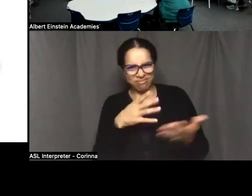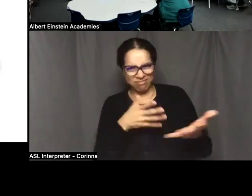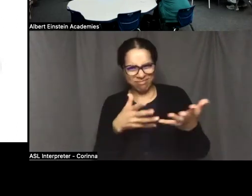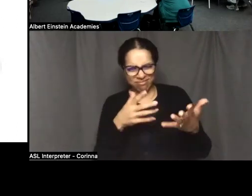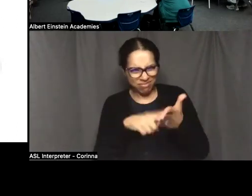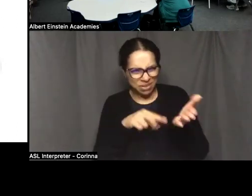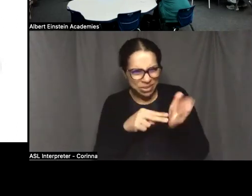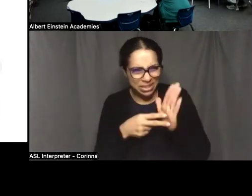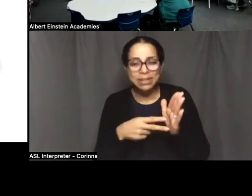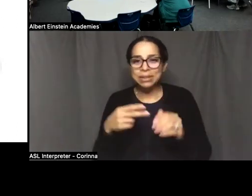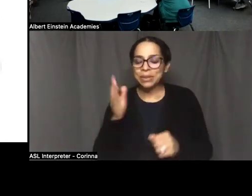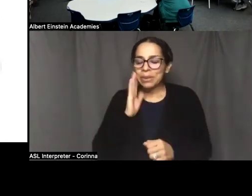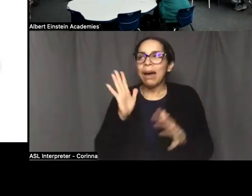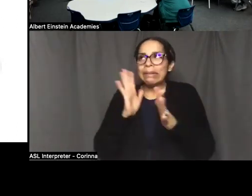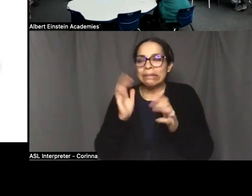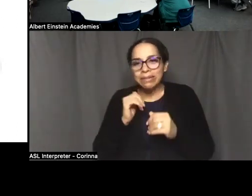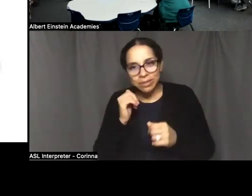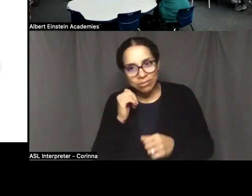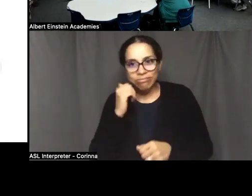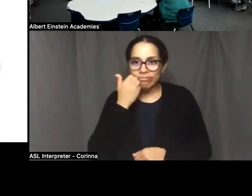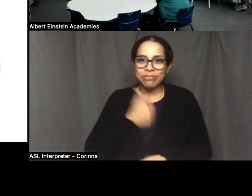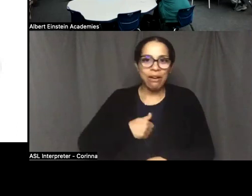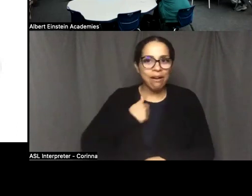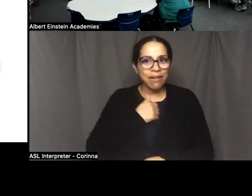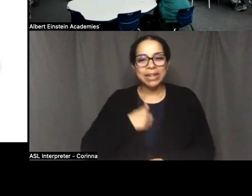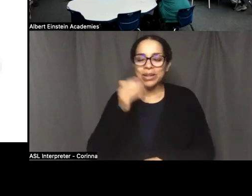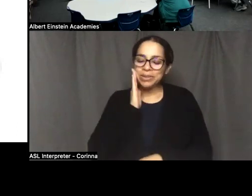will explain to you what we were talking about.